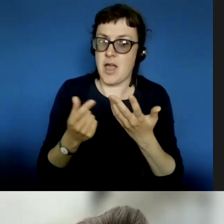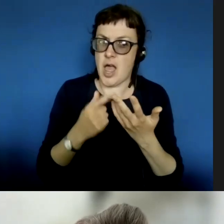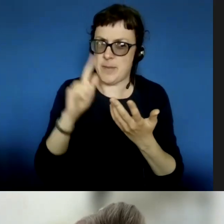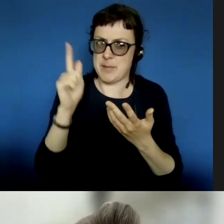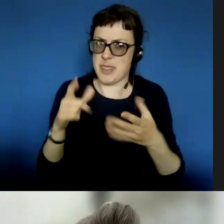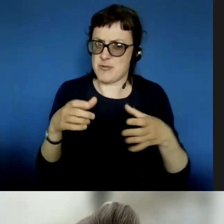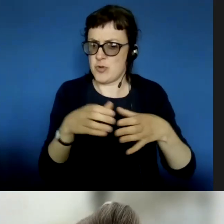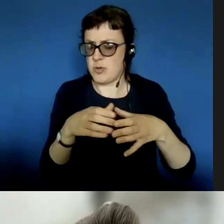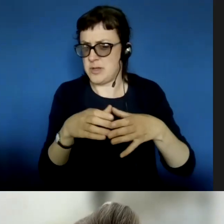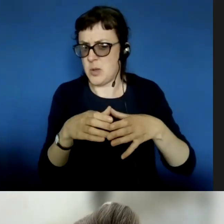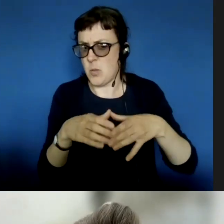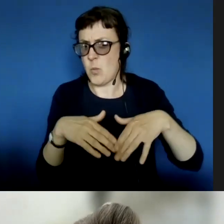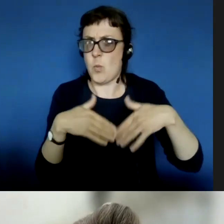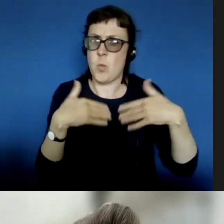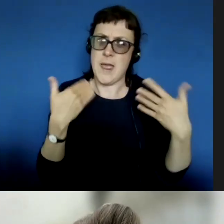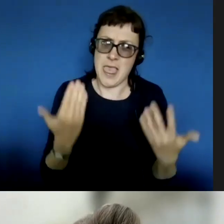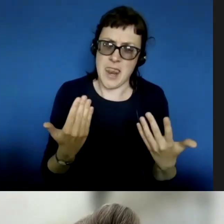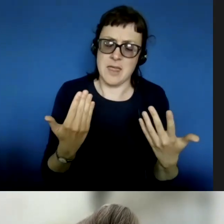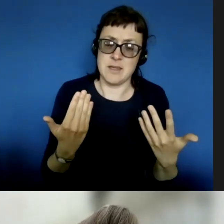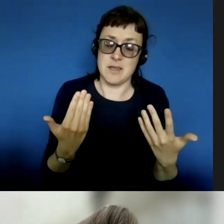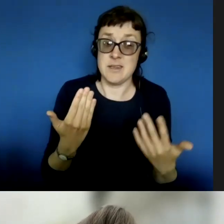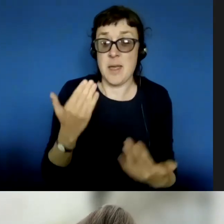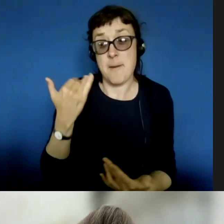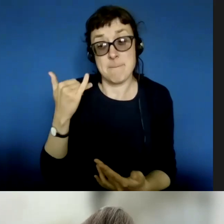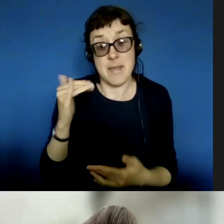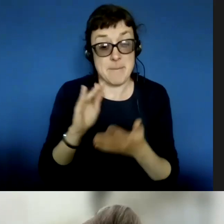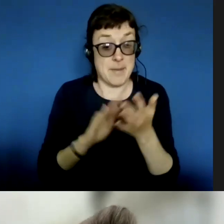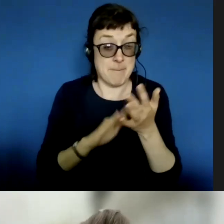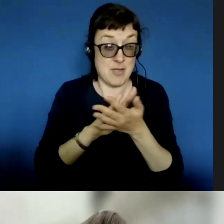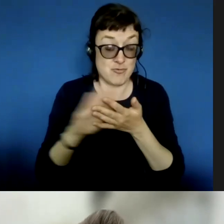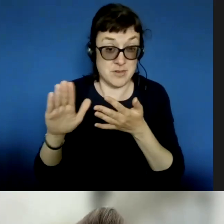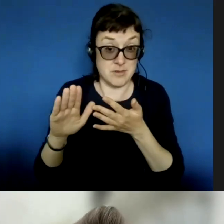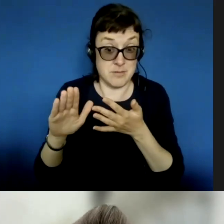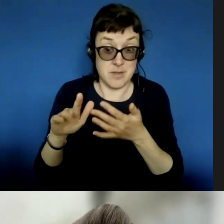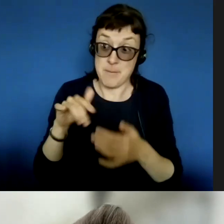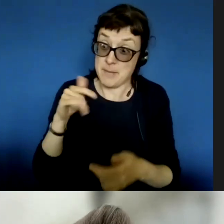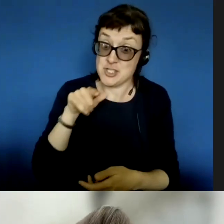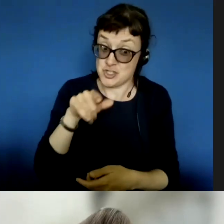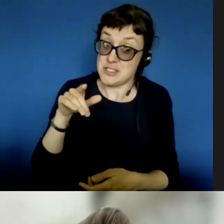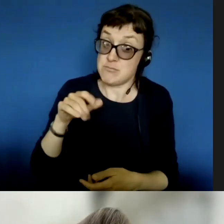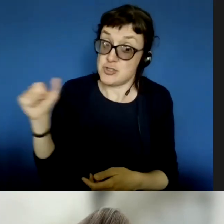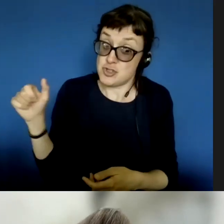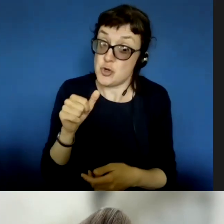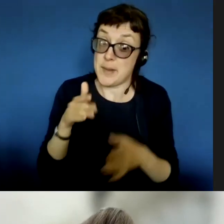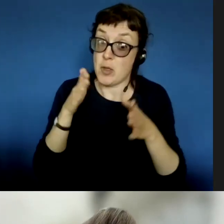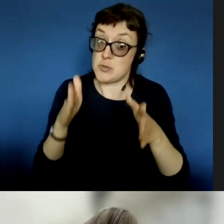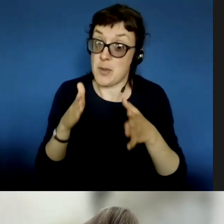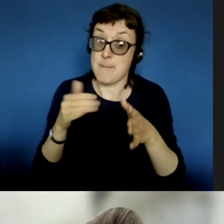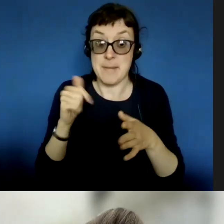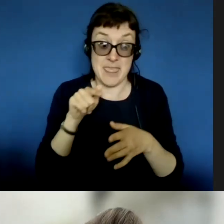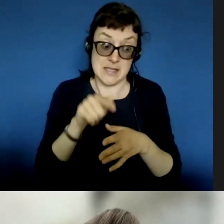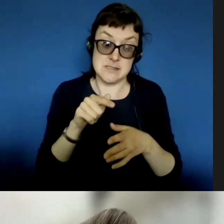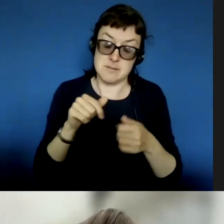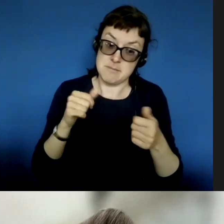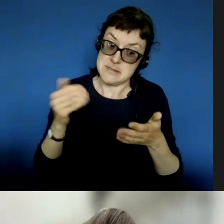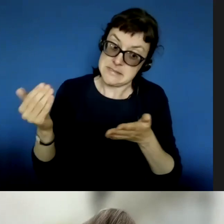of well, actually, maybe Mary Heaton did need to be in the asylum. Maybe it was a safe space for her